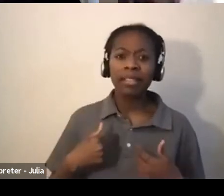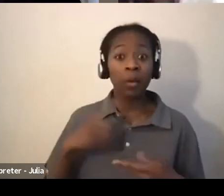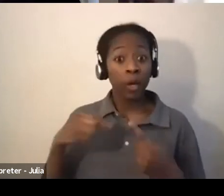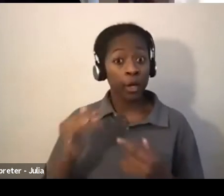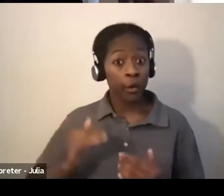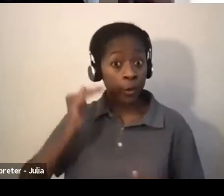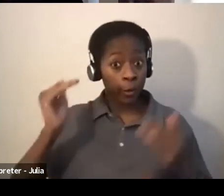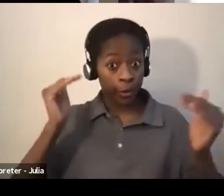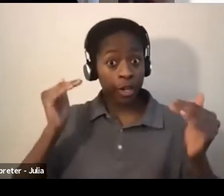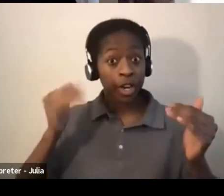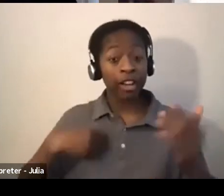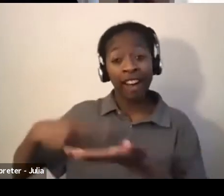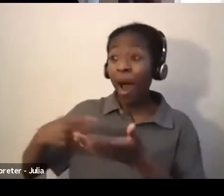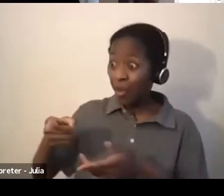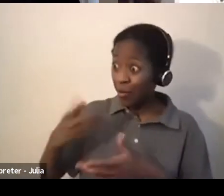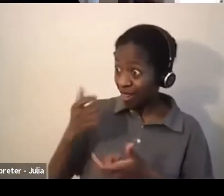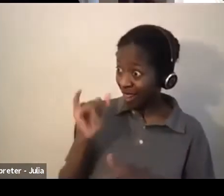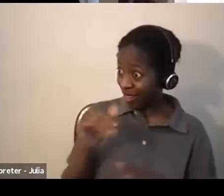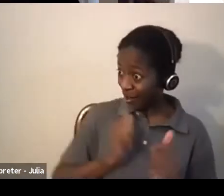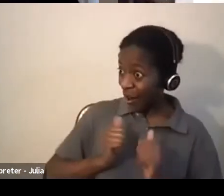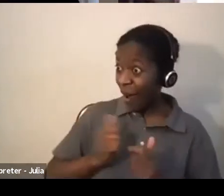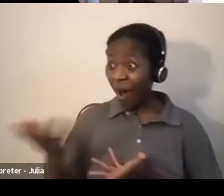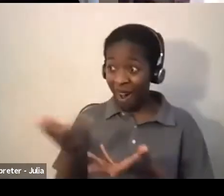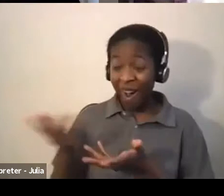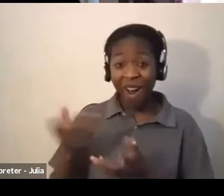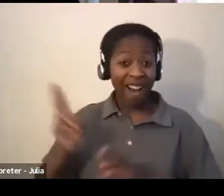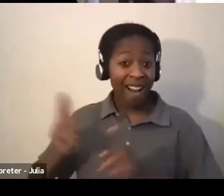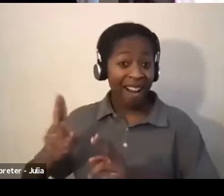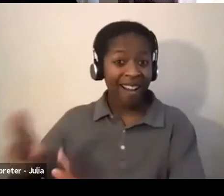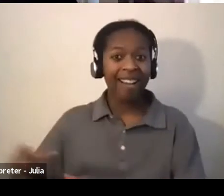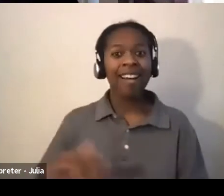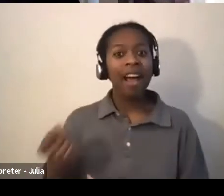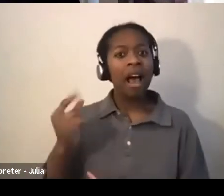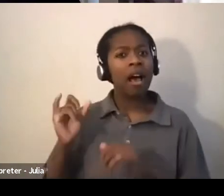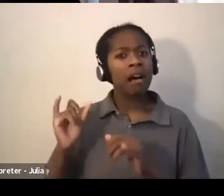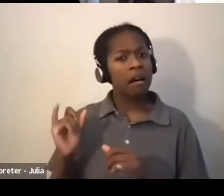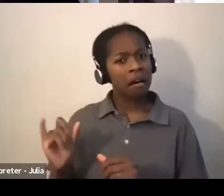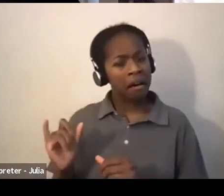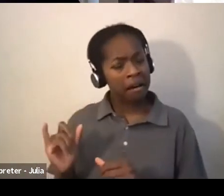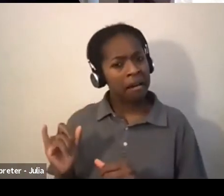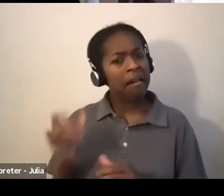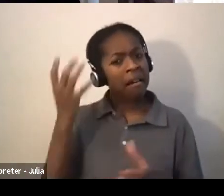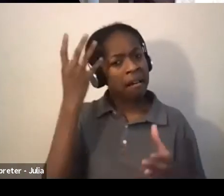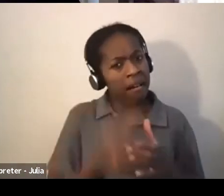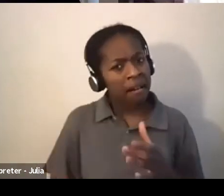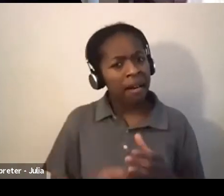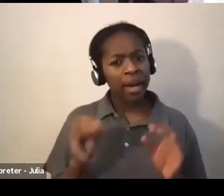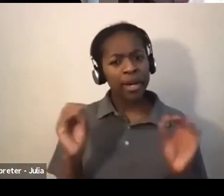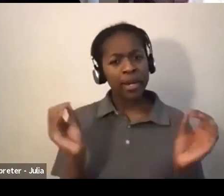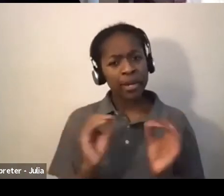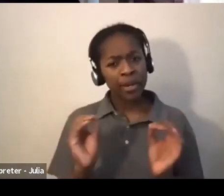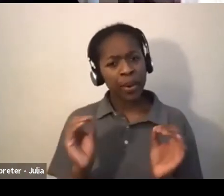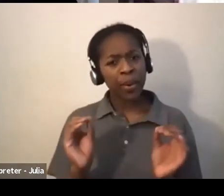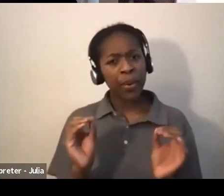with your friends and like, oh, you watched that, I watched that too. And you have these conversations, you start to realize that there's a lack of representation, if there is